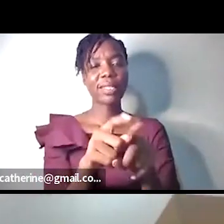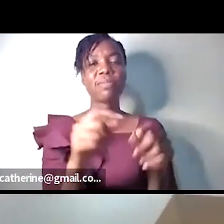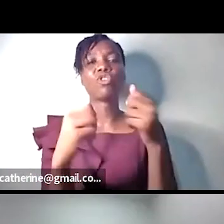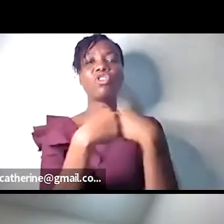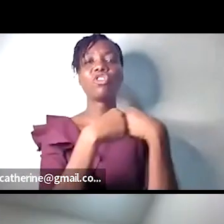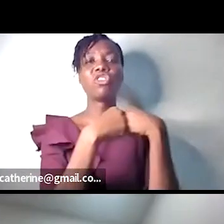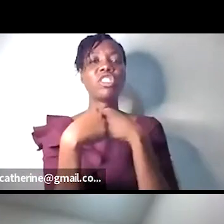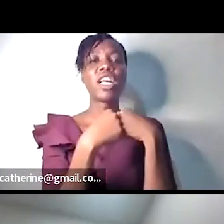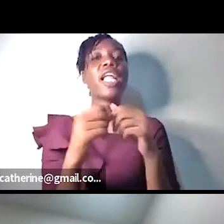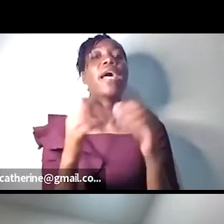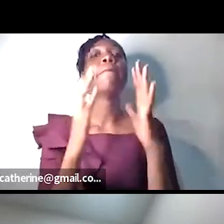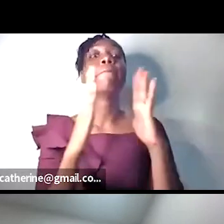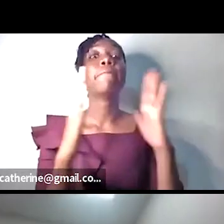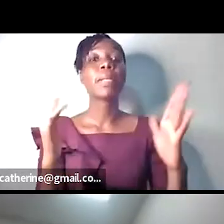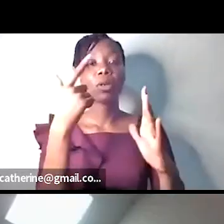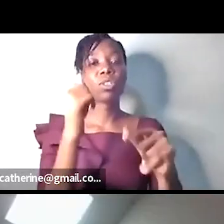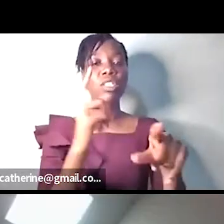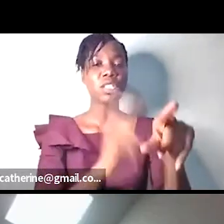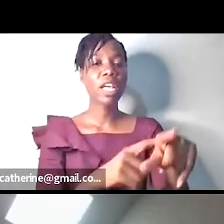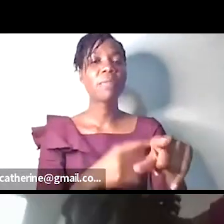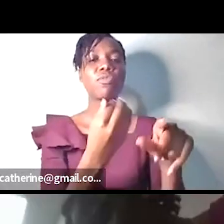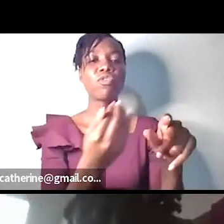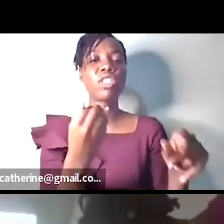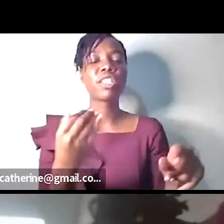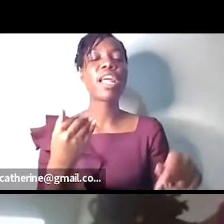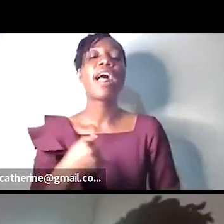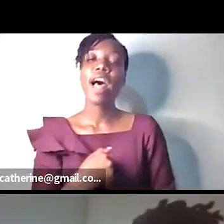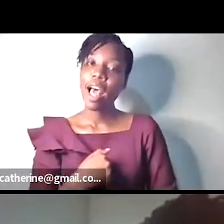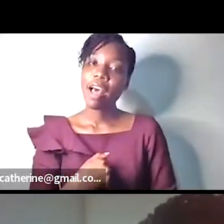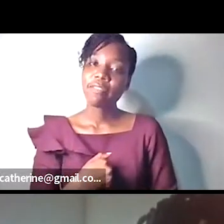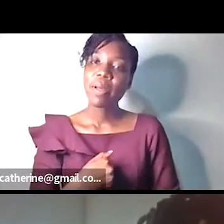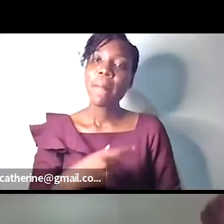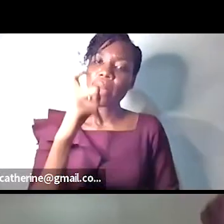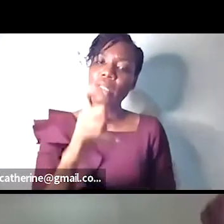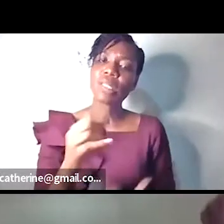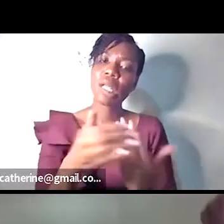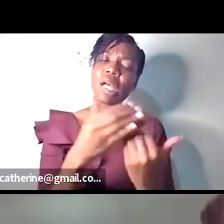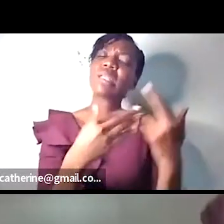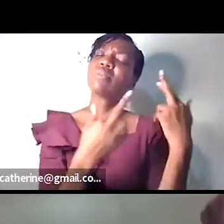because when you have kids to care of, when you have those tasks at your home,